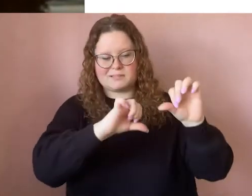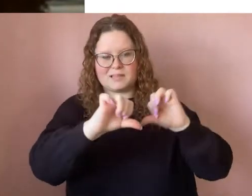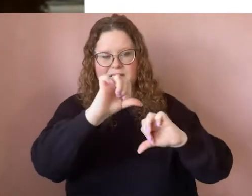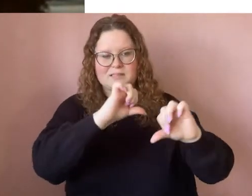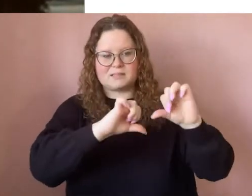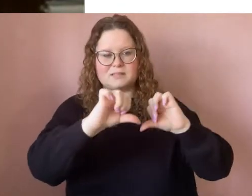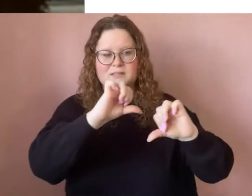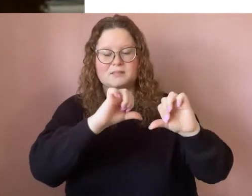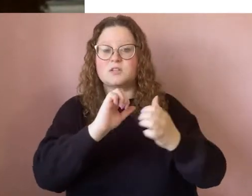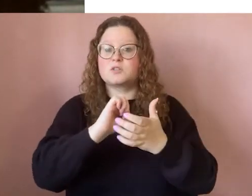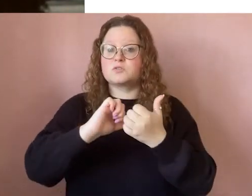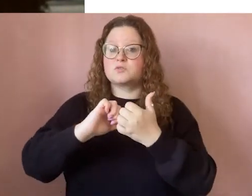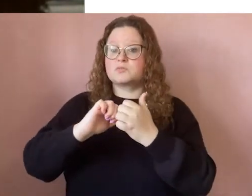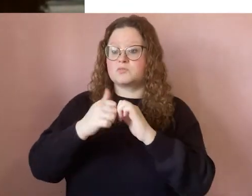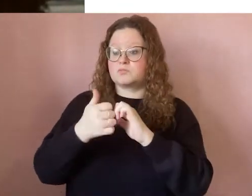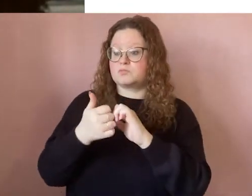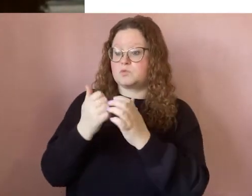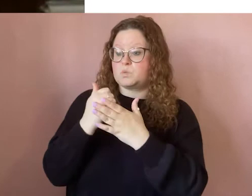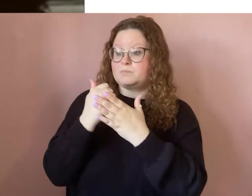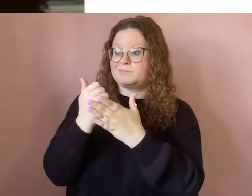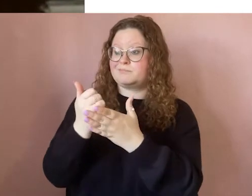non-congenital blindness.